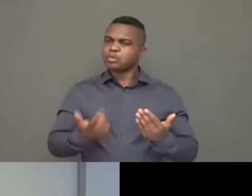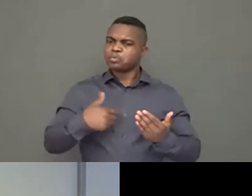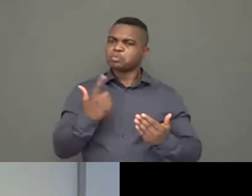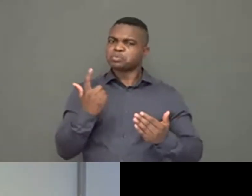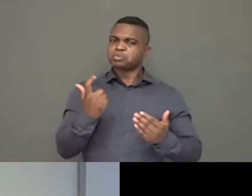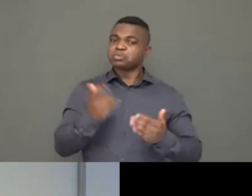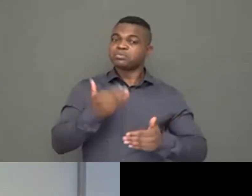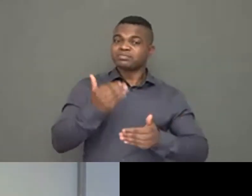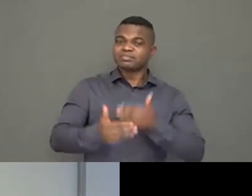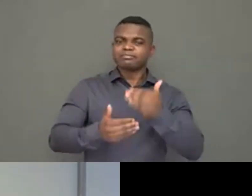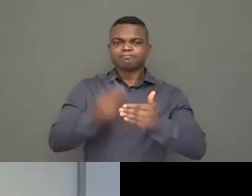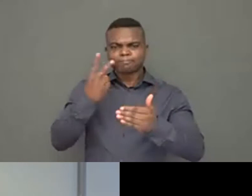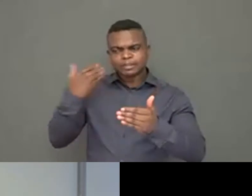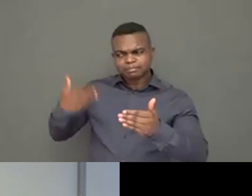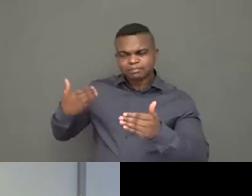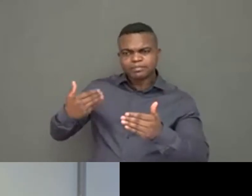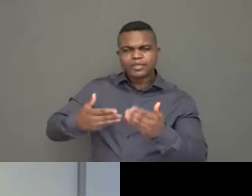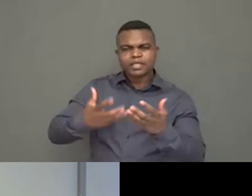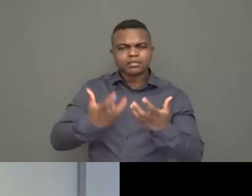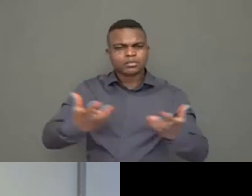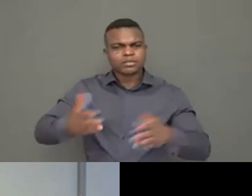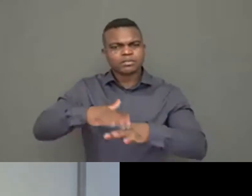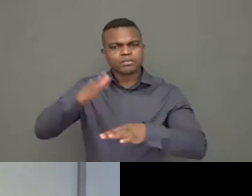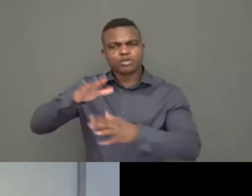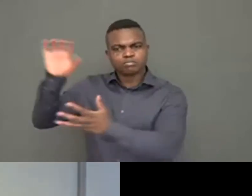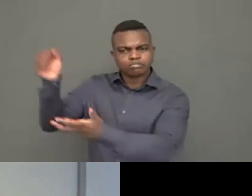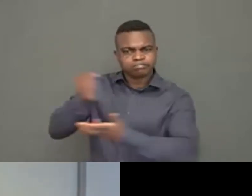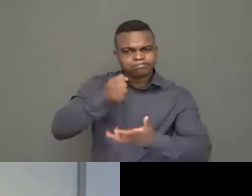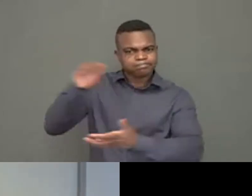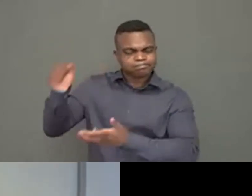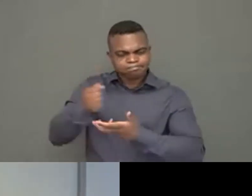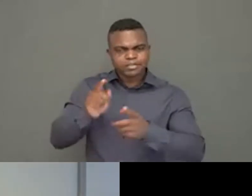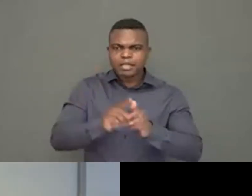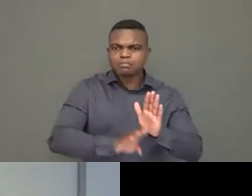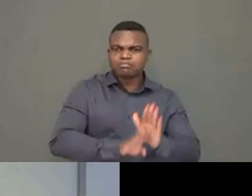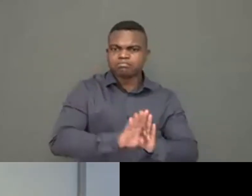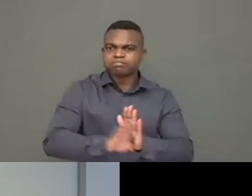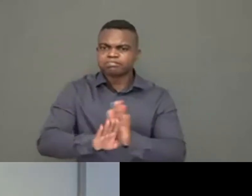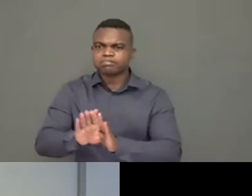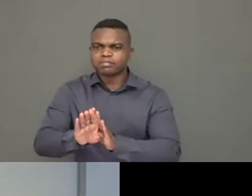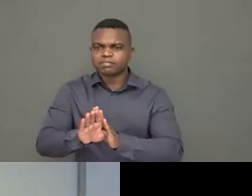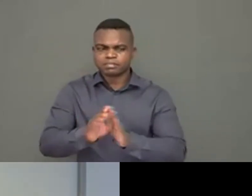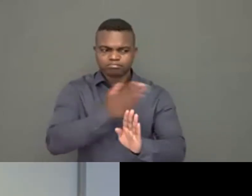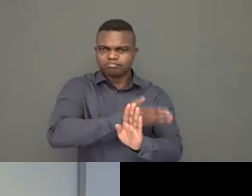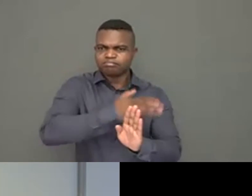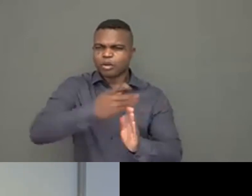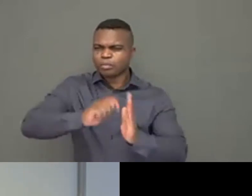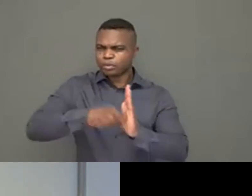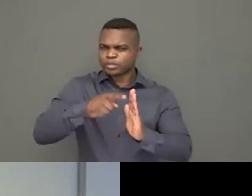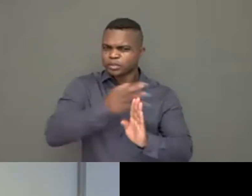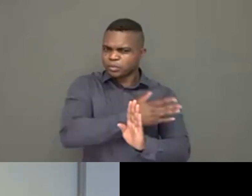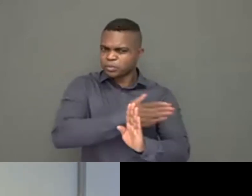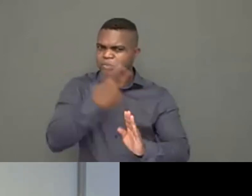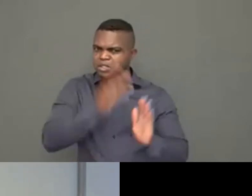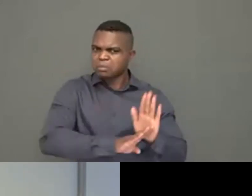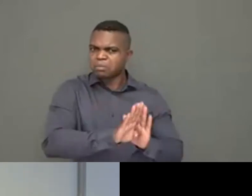for us to widen the net and share those with the sector, share them with our own different fora that we're involved in. And really just to